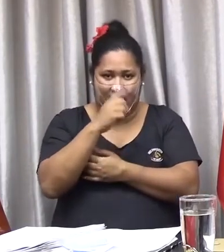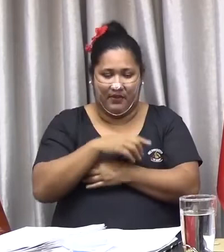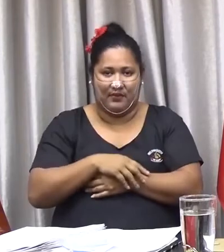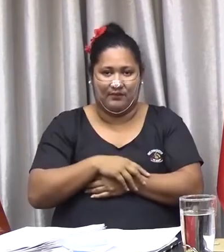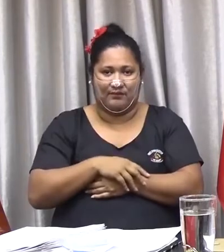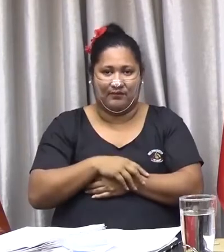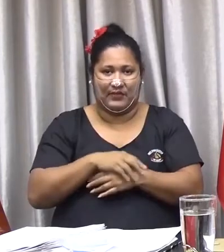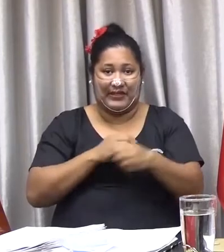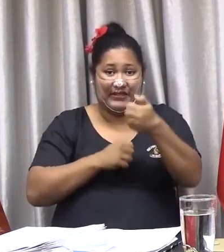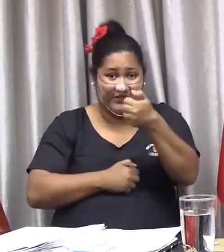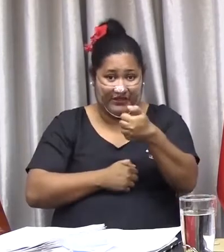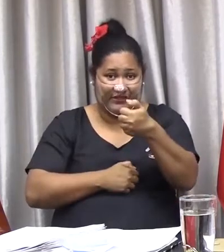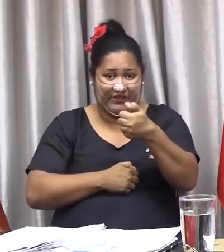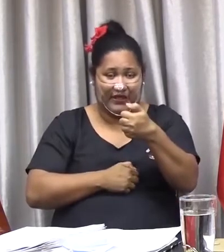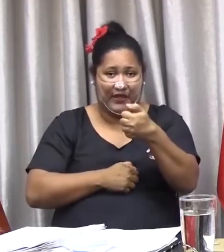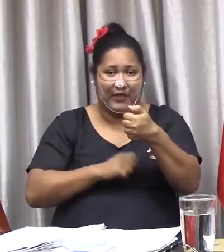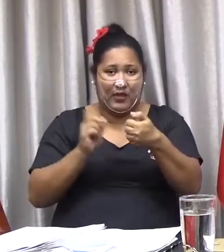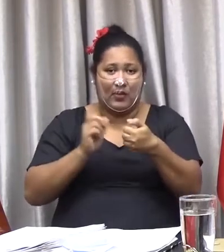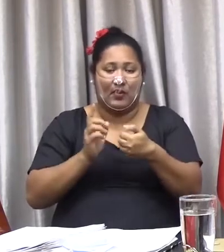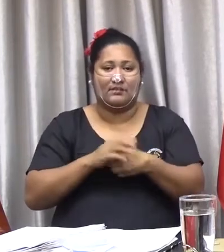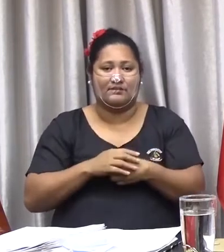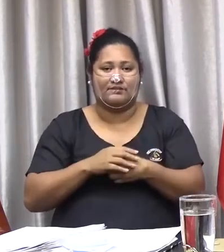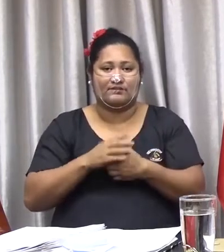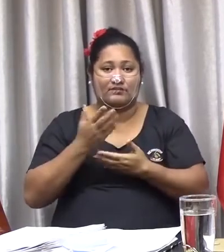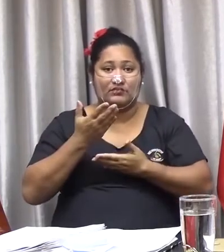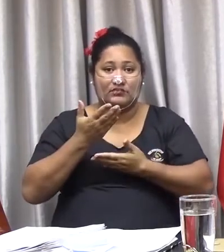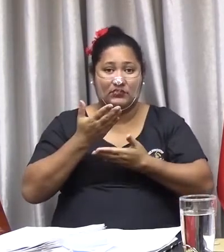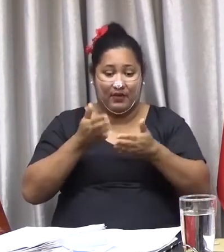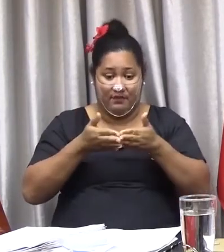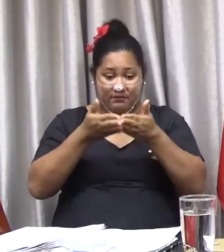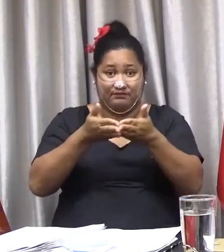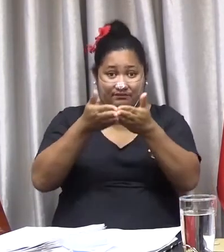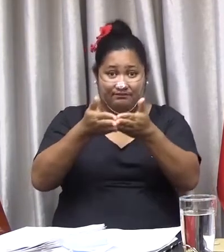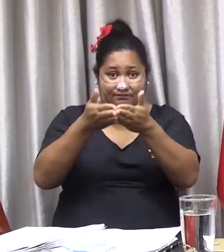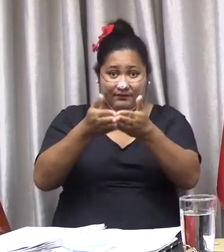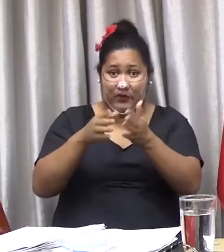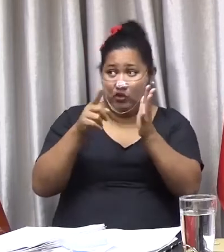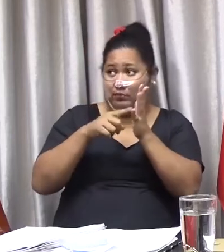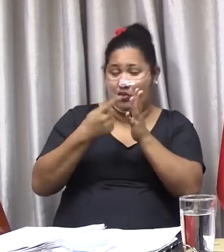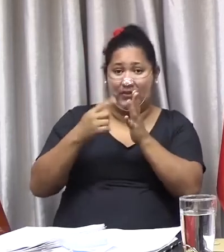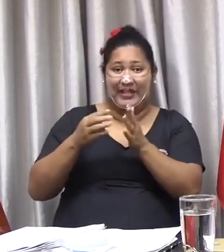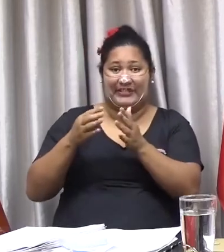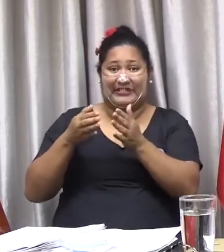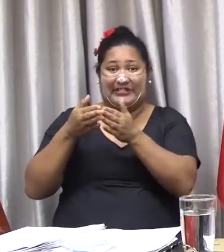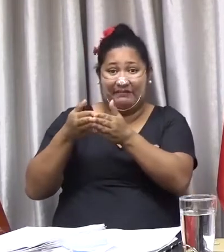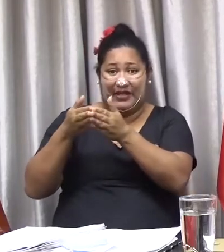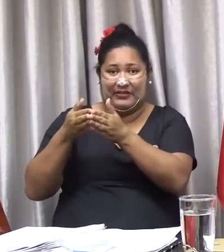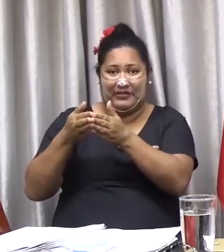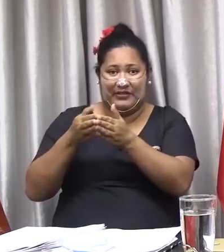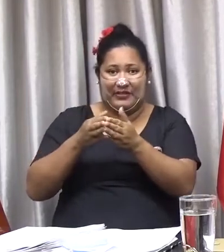6, ferry services between Upolu and Savai to operate from Monday to